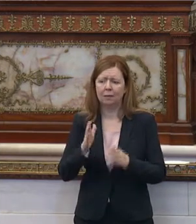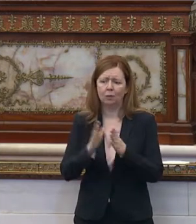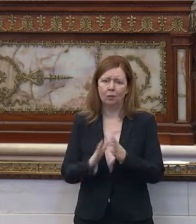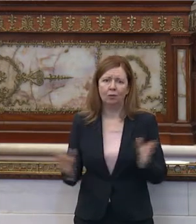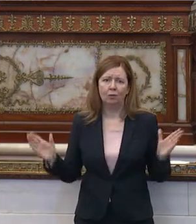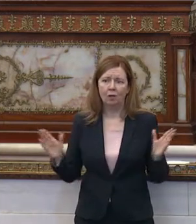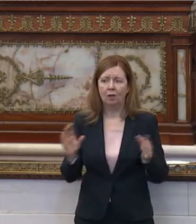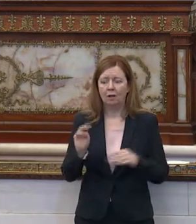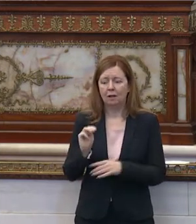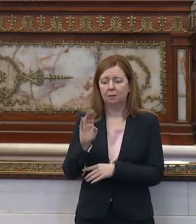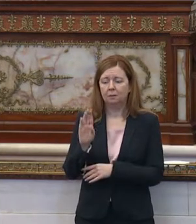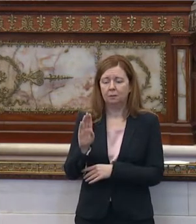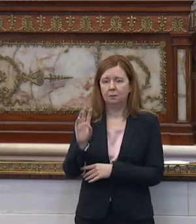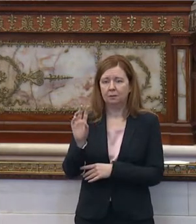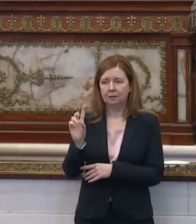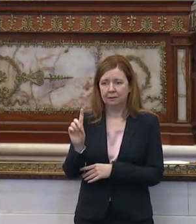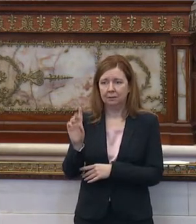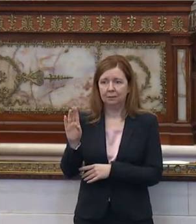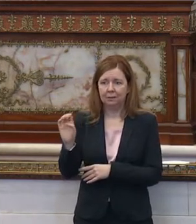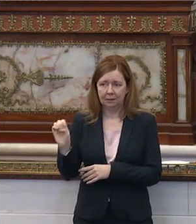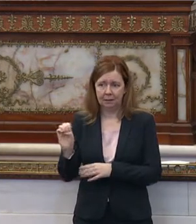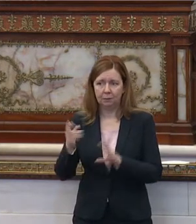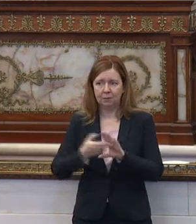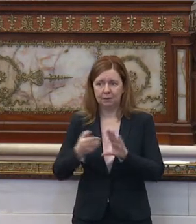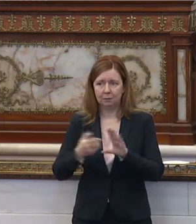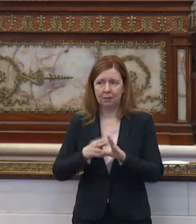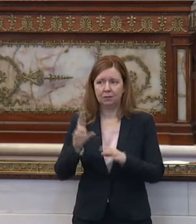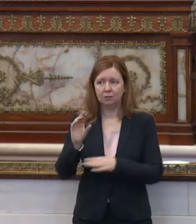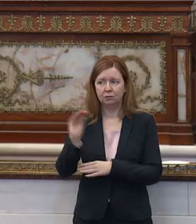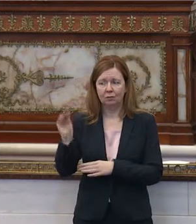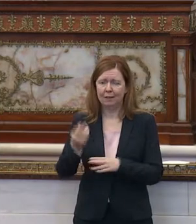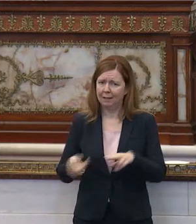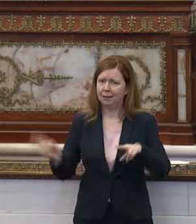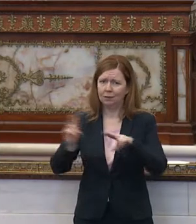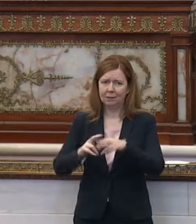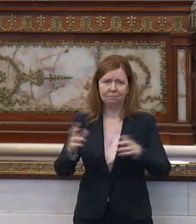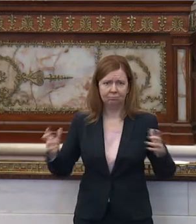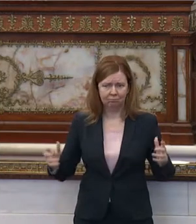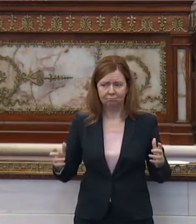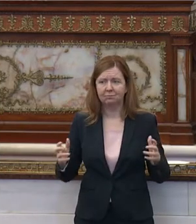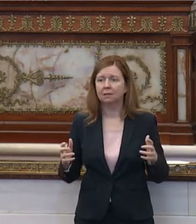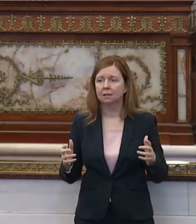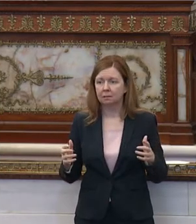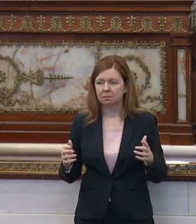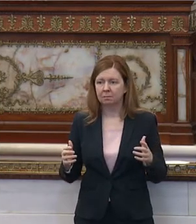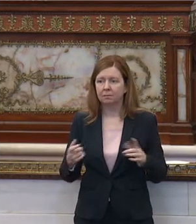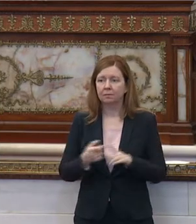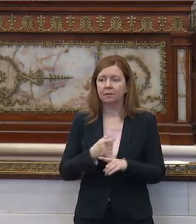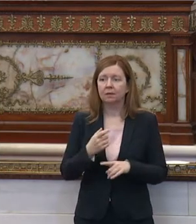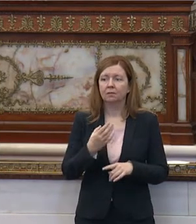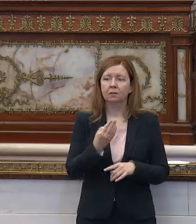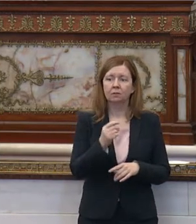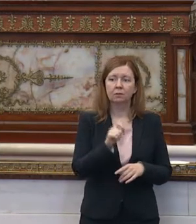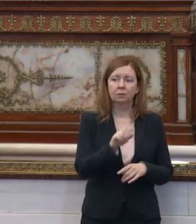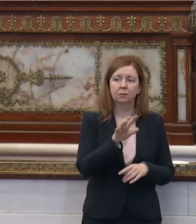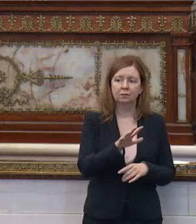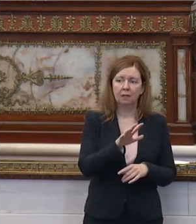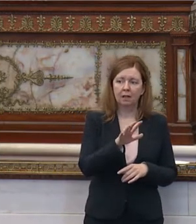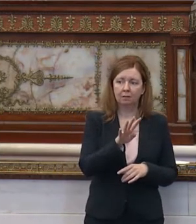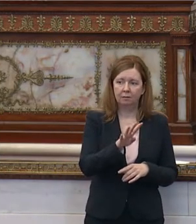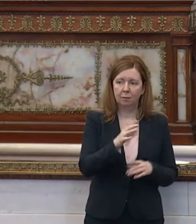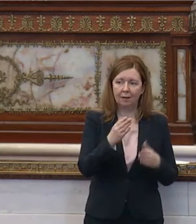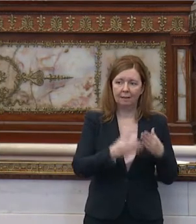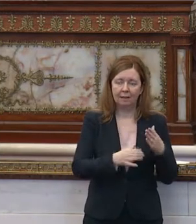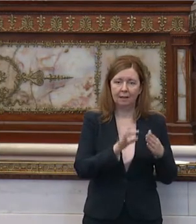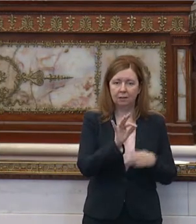overall MWDSBE participation rate increased significantly from 14.54 at the end of